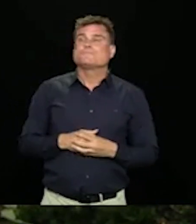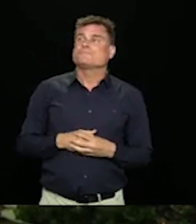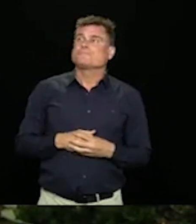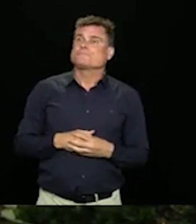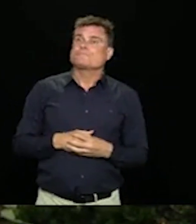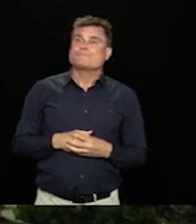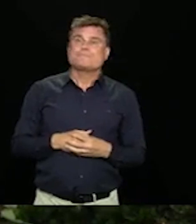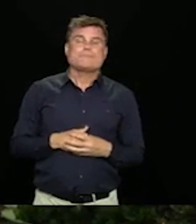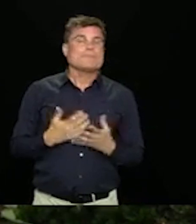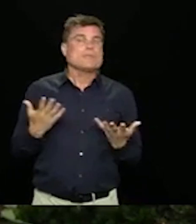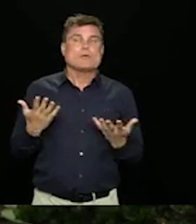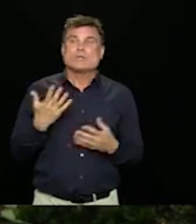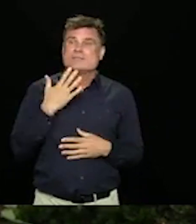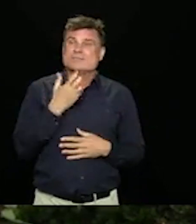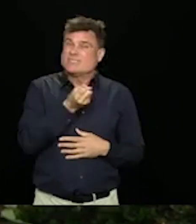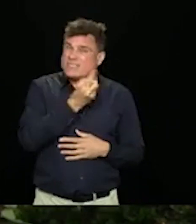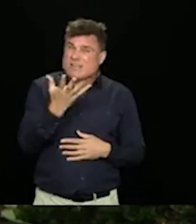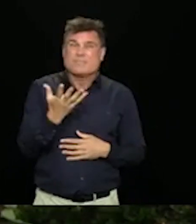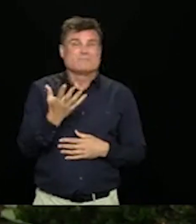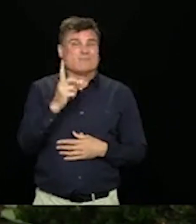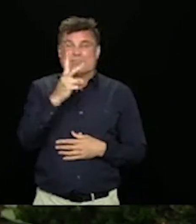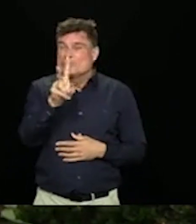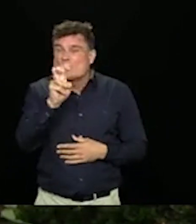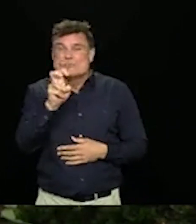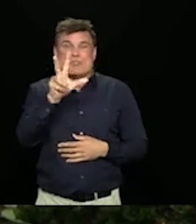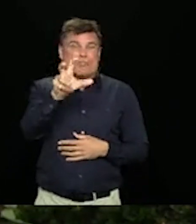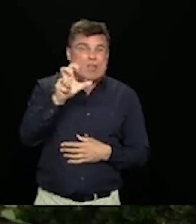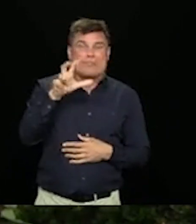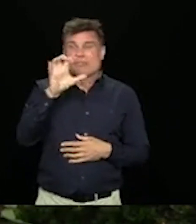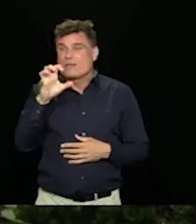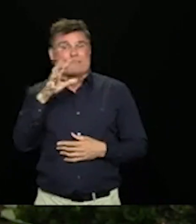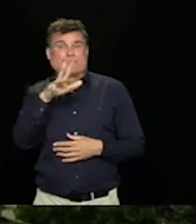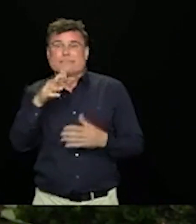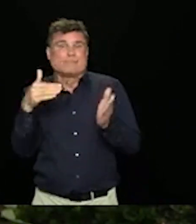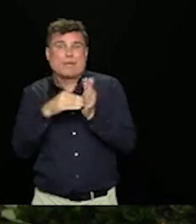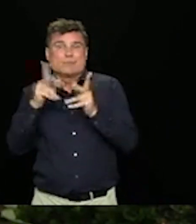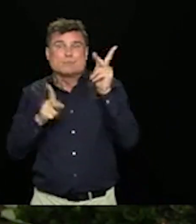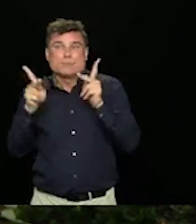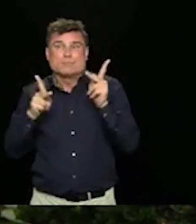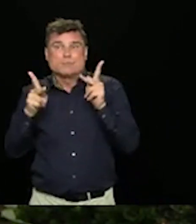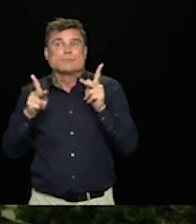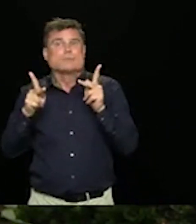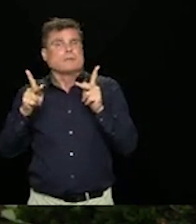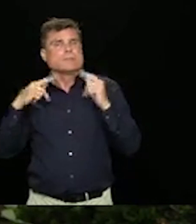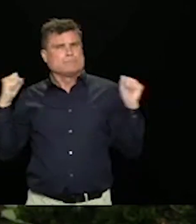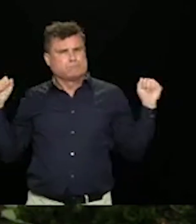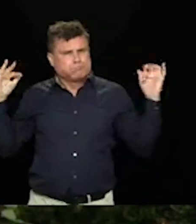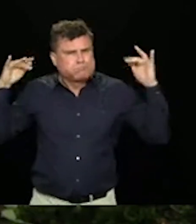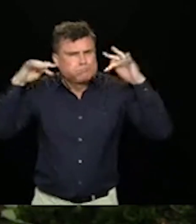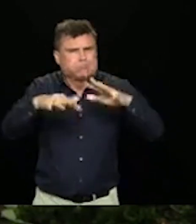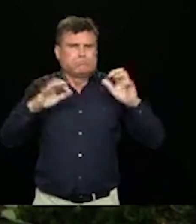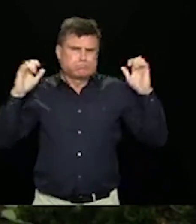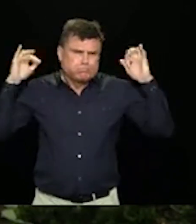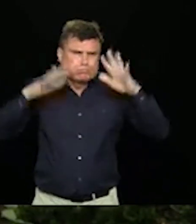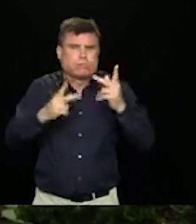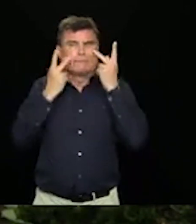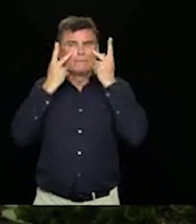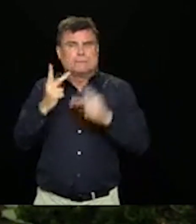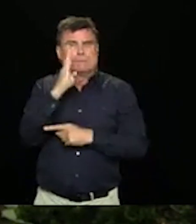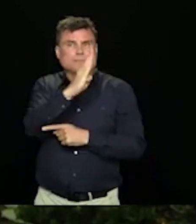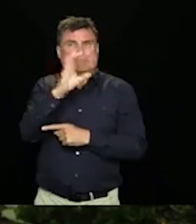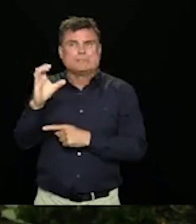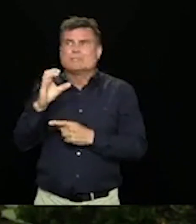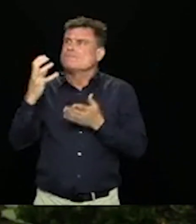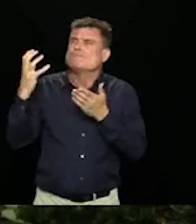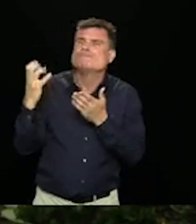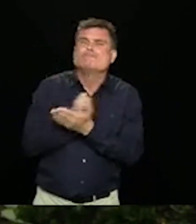those many hundreds of thousands of travelers who have come to British Columbia year after year to enjoy the many attractions, the